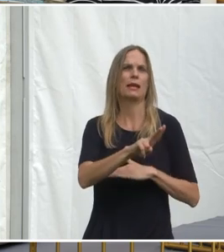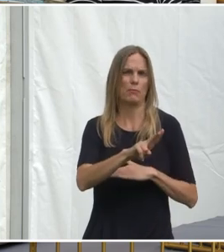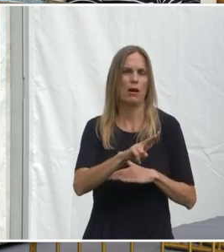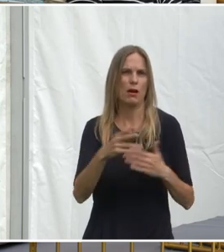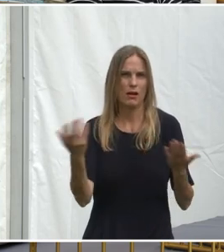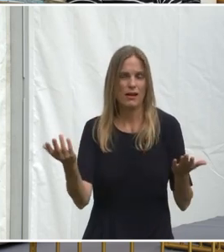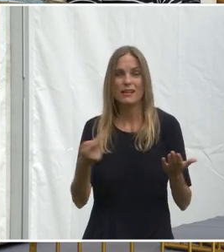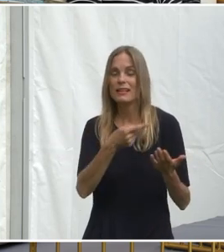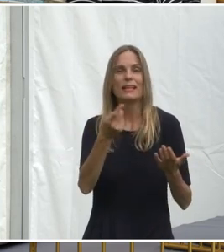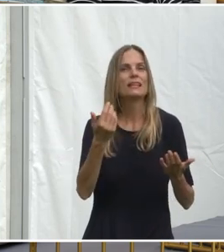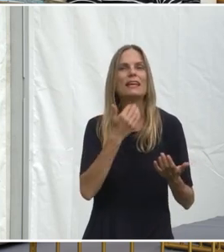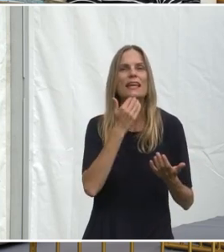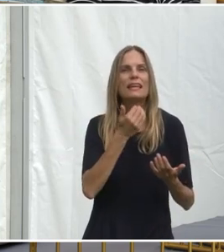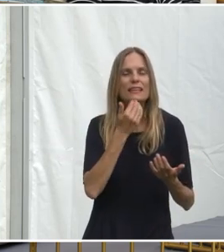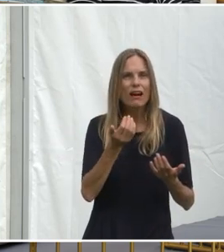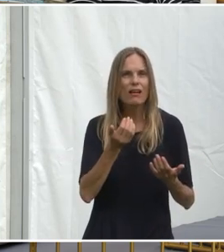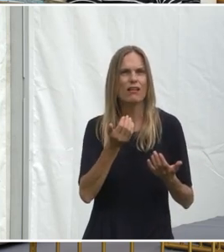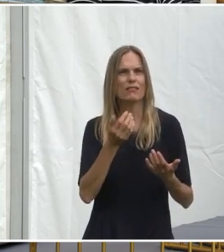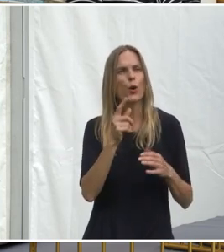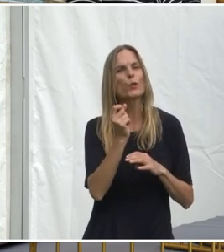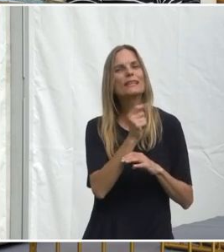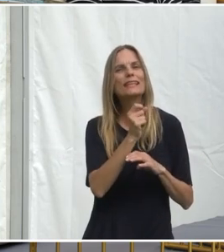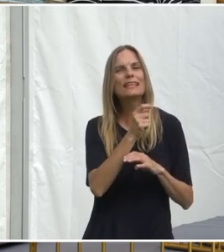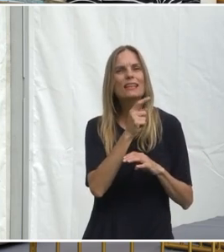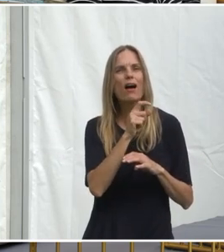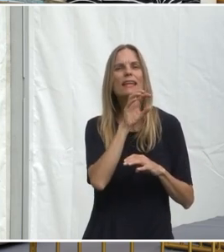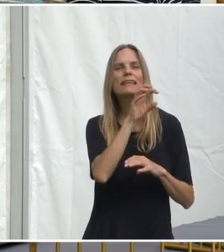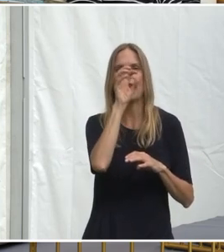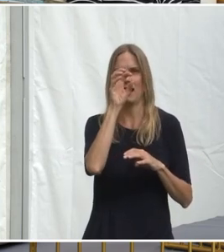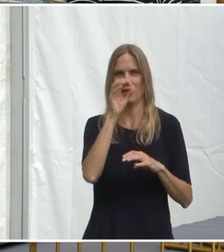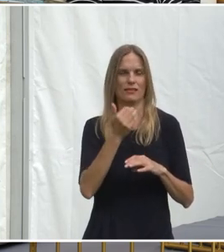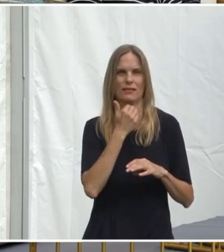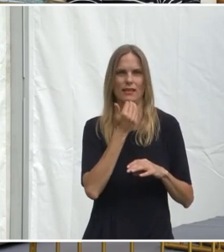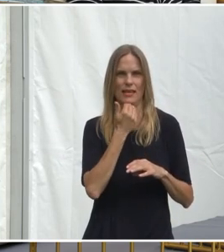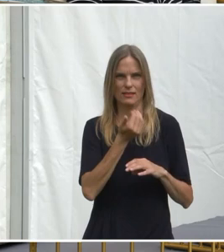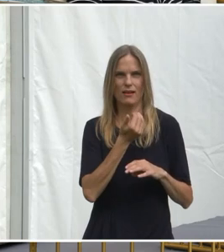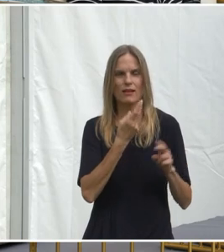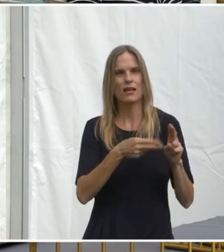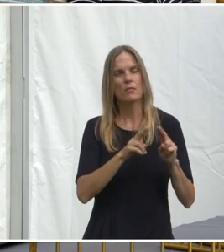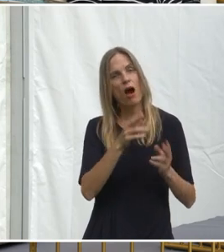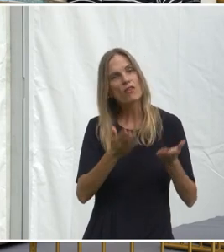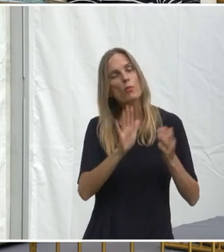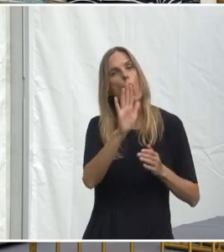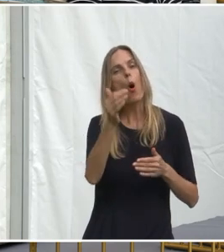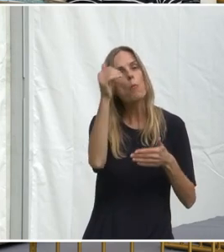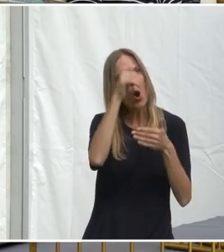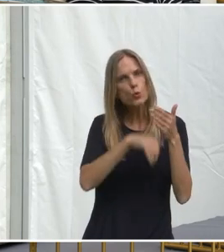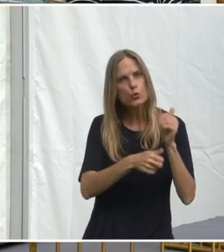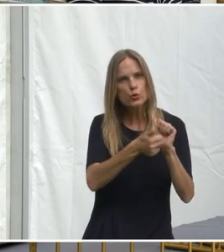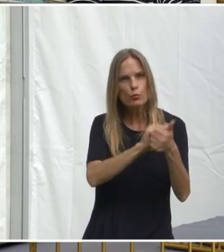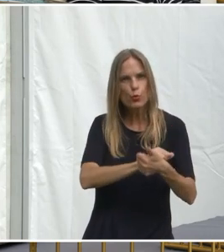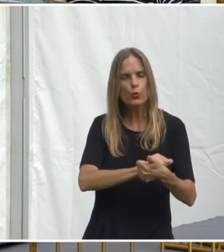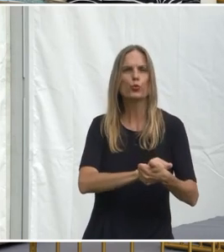don't want to leave any digital traces, because, for example, they changed their religion, or they were from